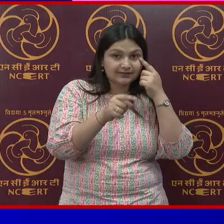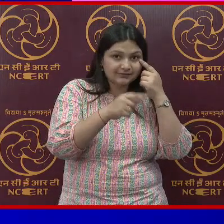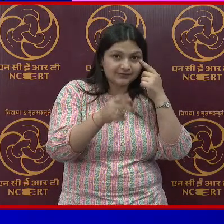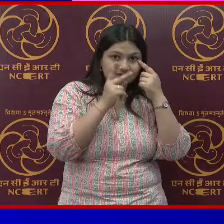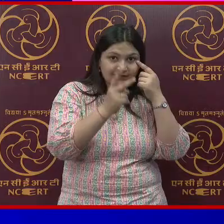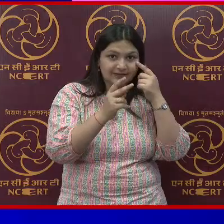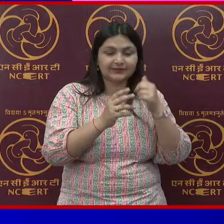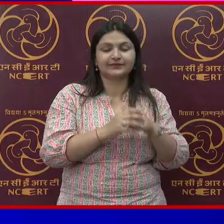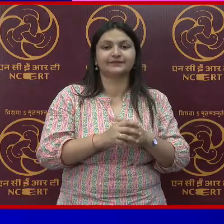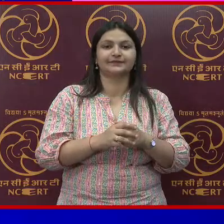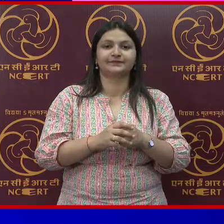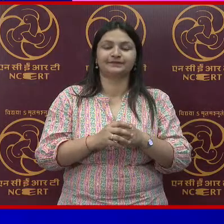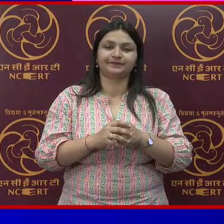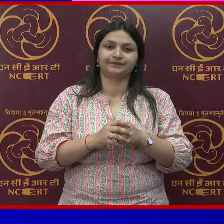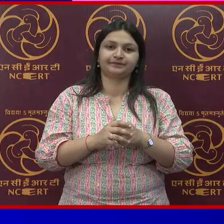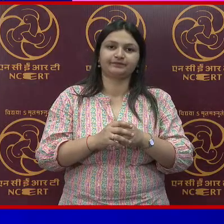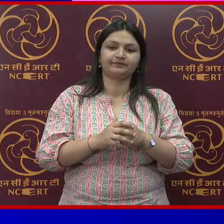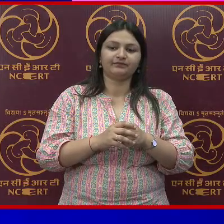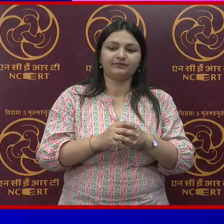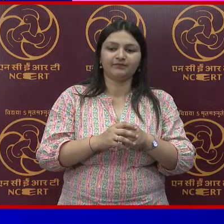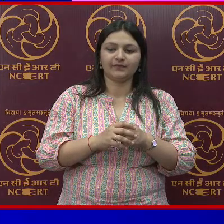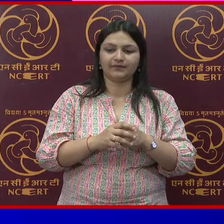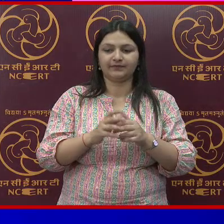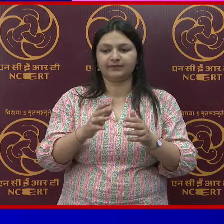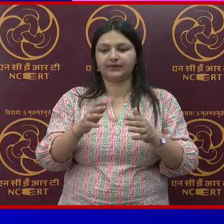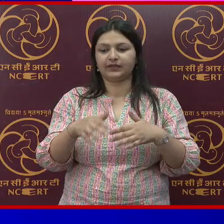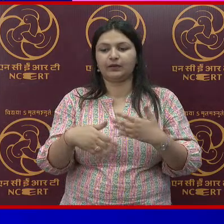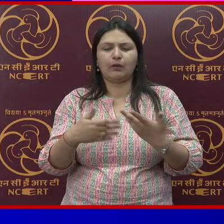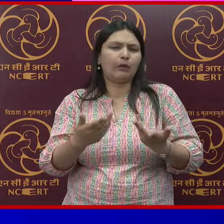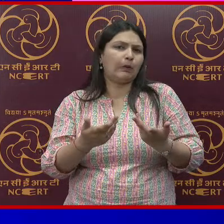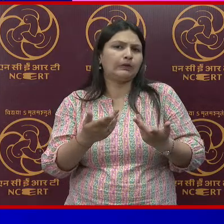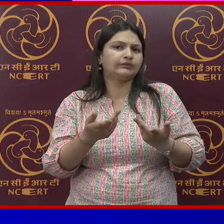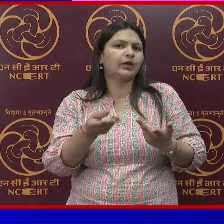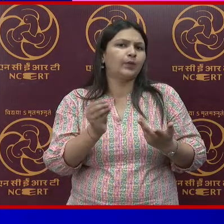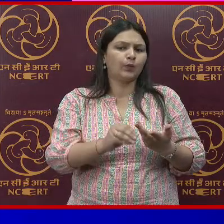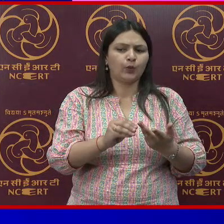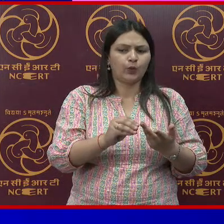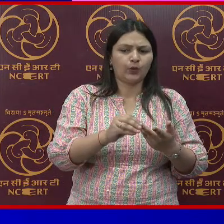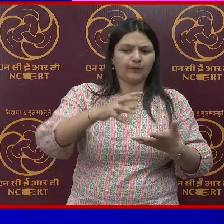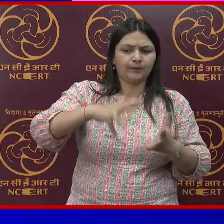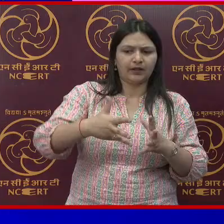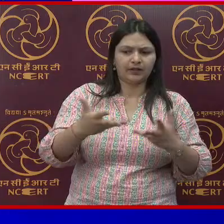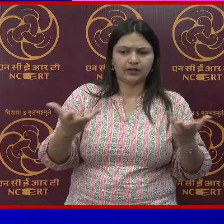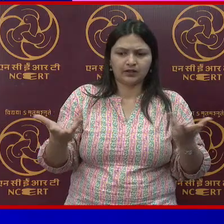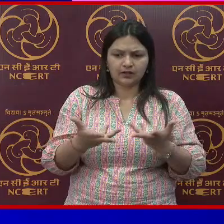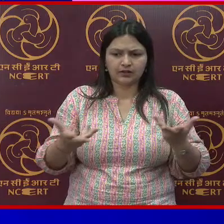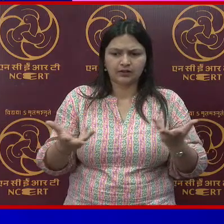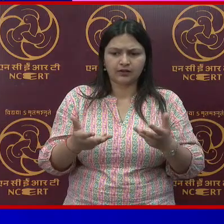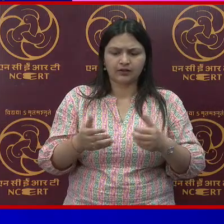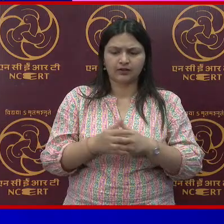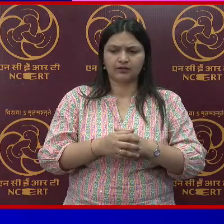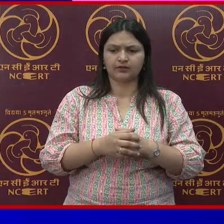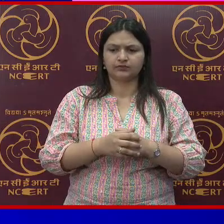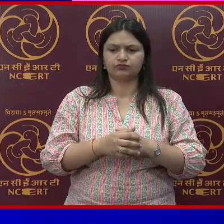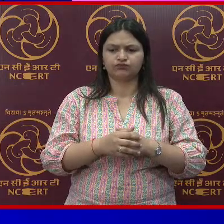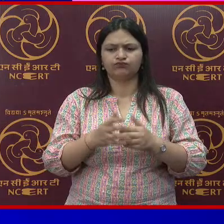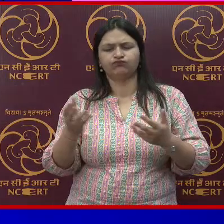here. Okay. Now, Beautiful. can you guess what else can we make? Yes, we can make some